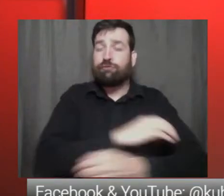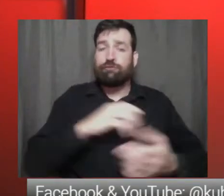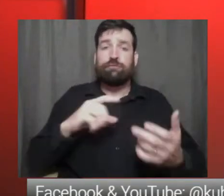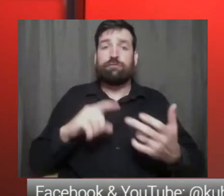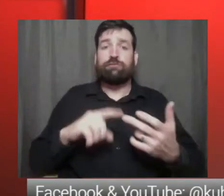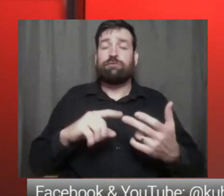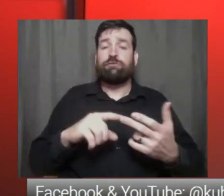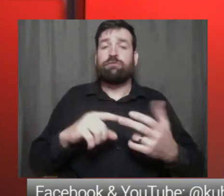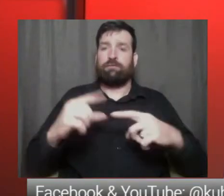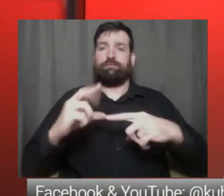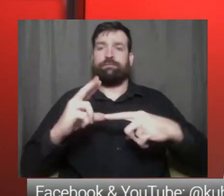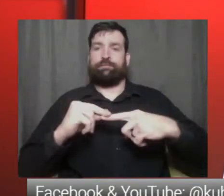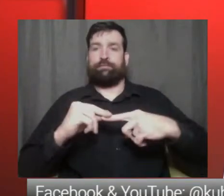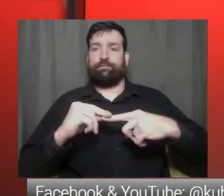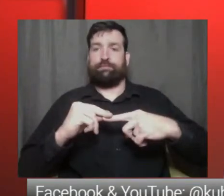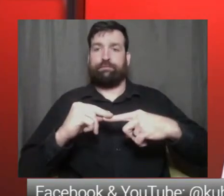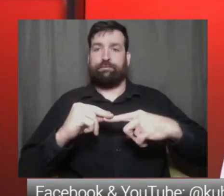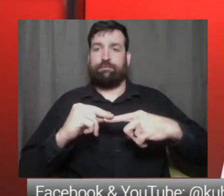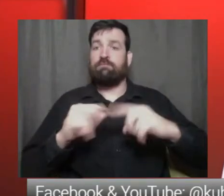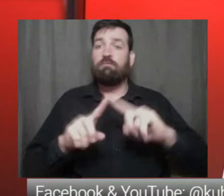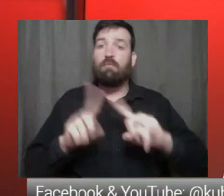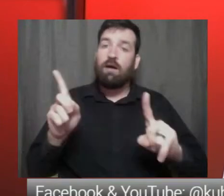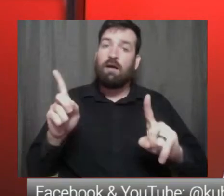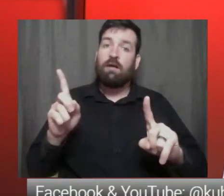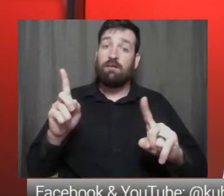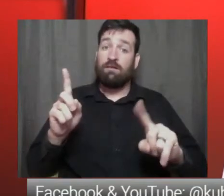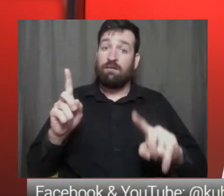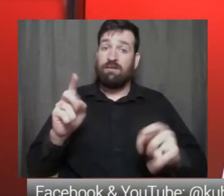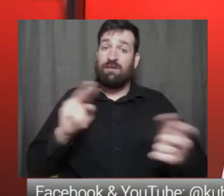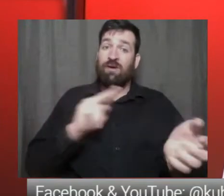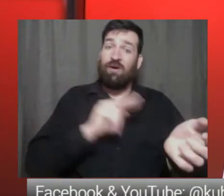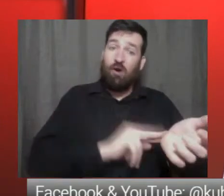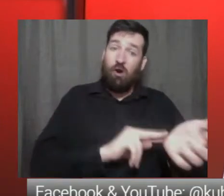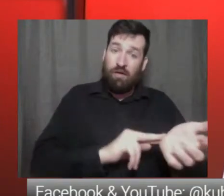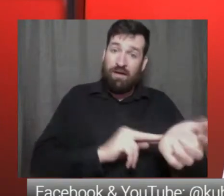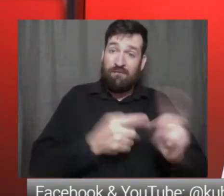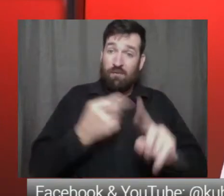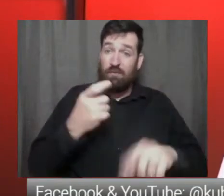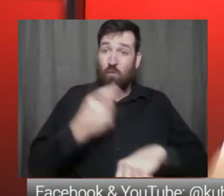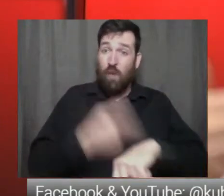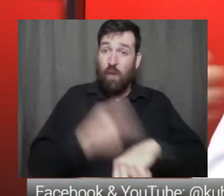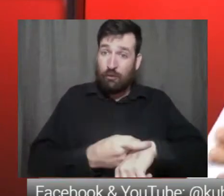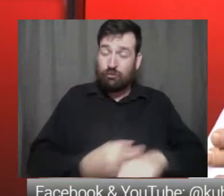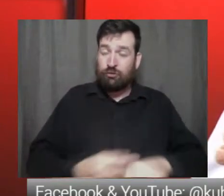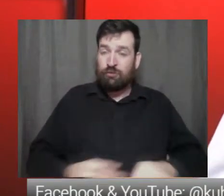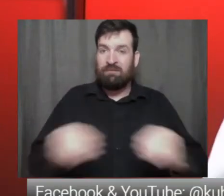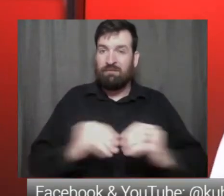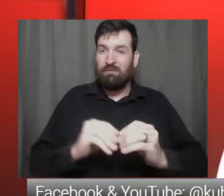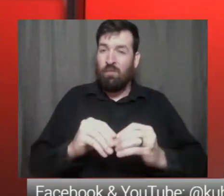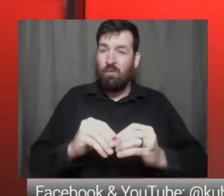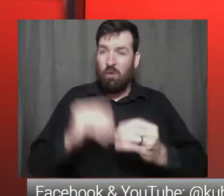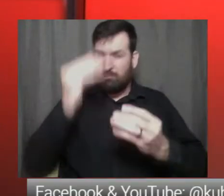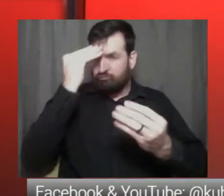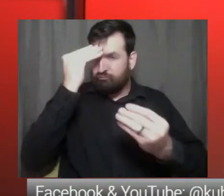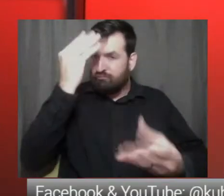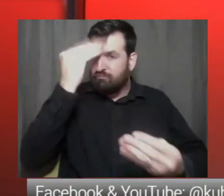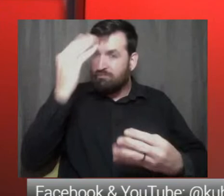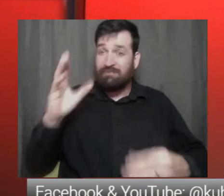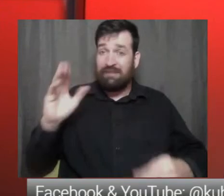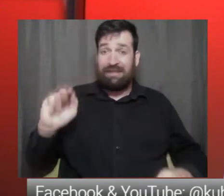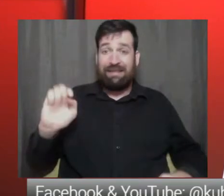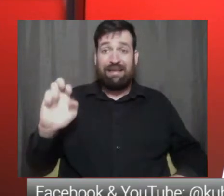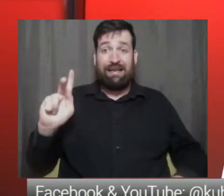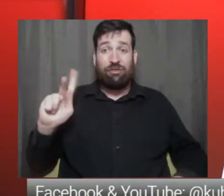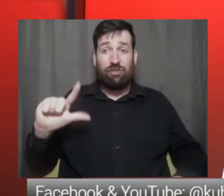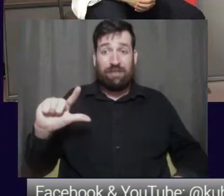someone's finger. But then having heart rate data from a watch is a little more robust than that, and having EKG data from a watch is even better than